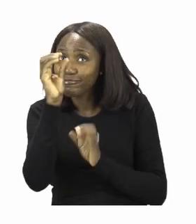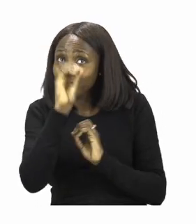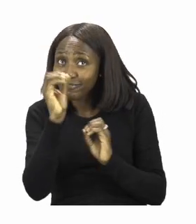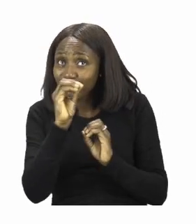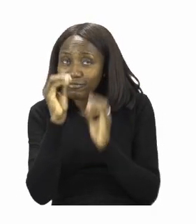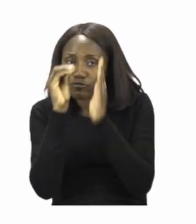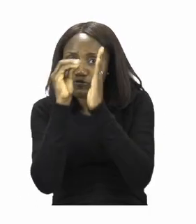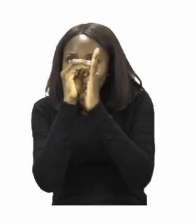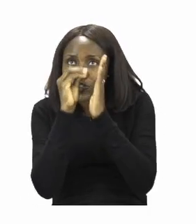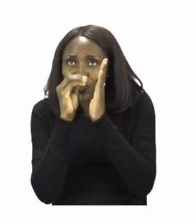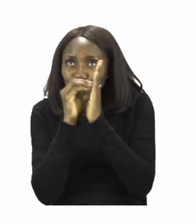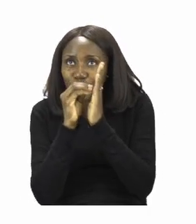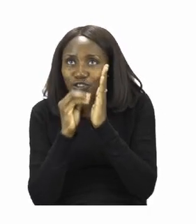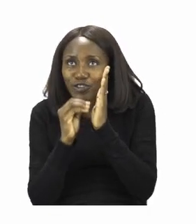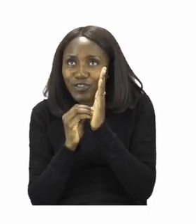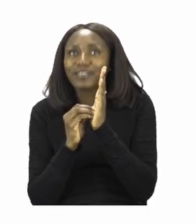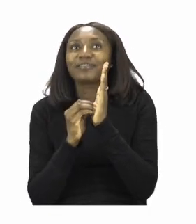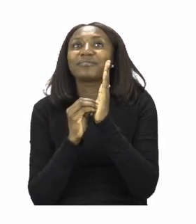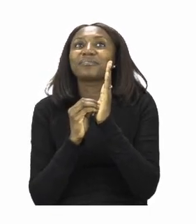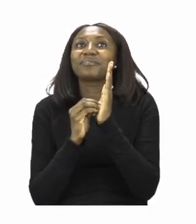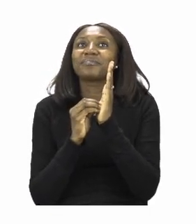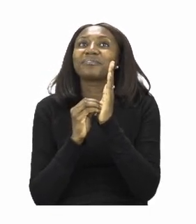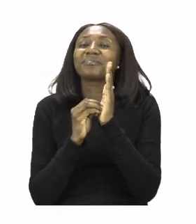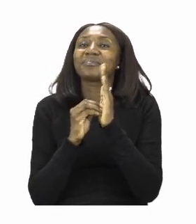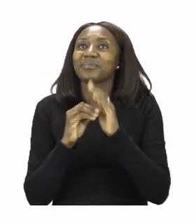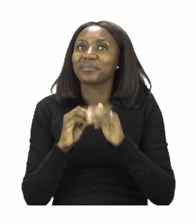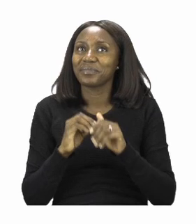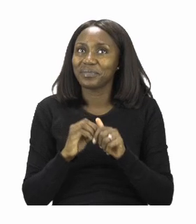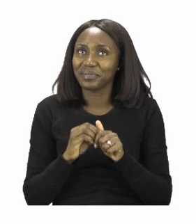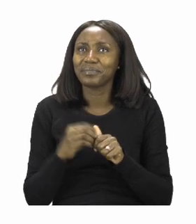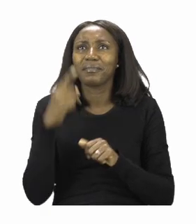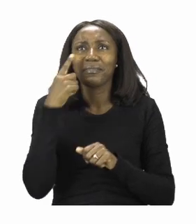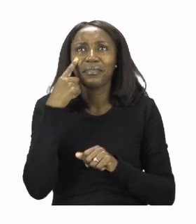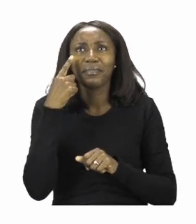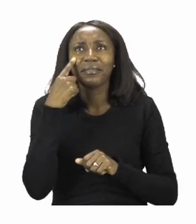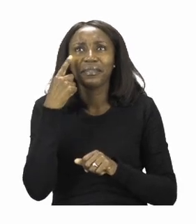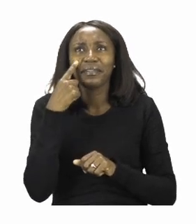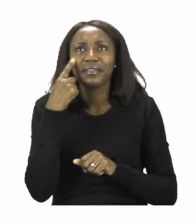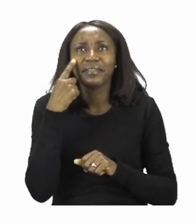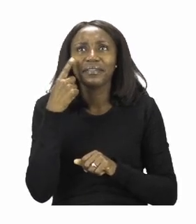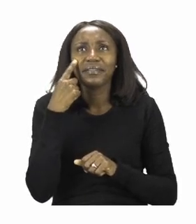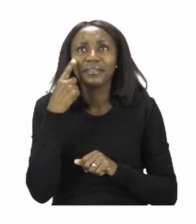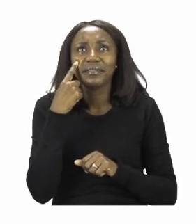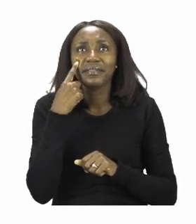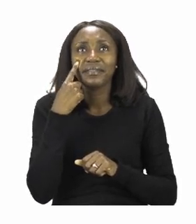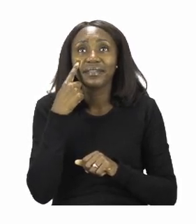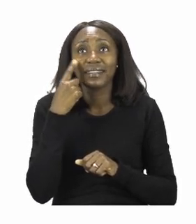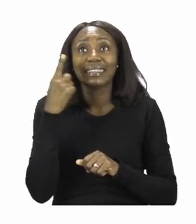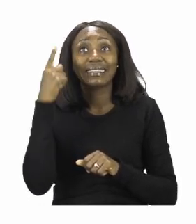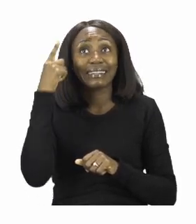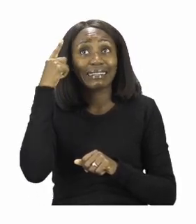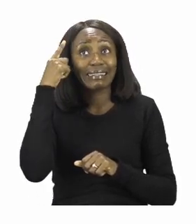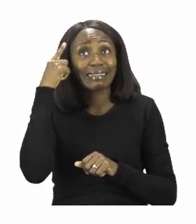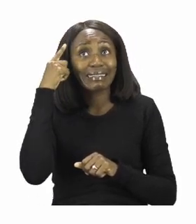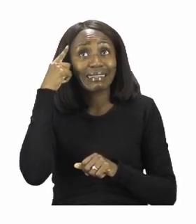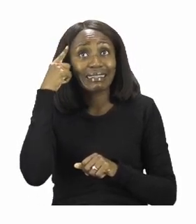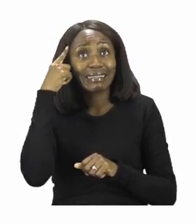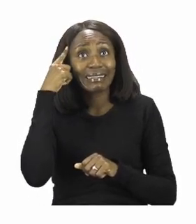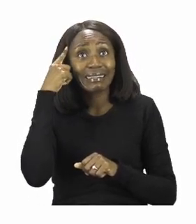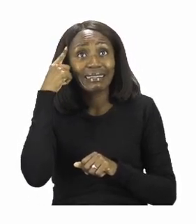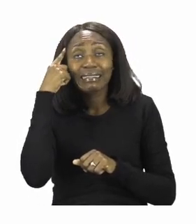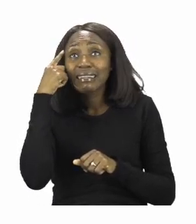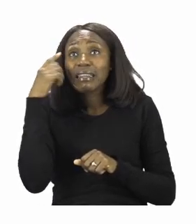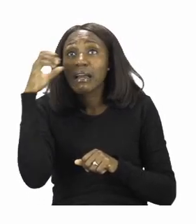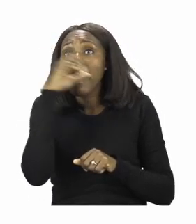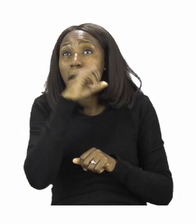the vocabulary words. You can see that the head needs 2